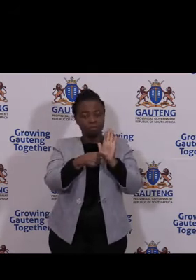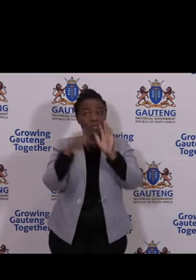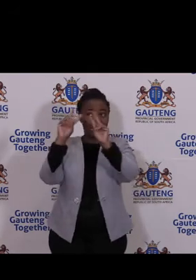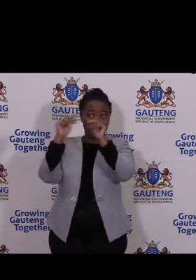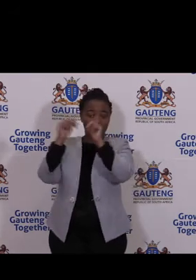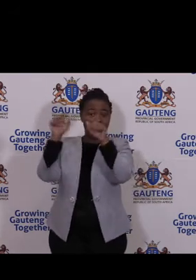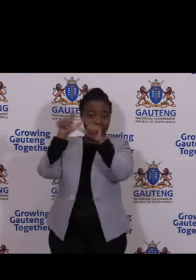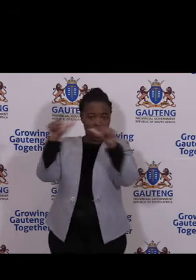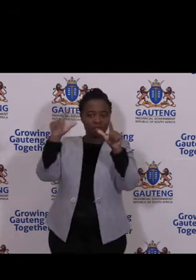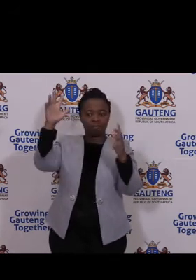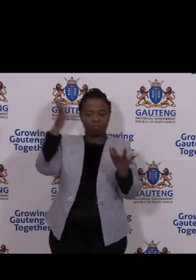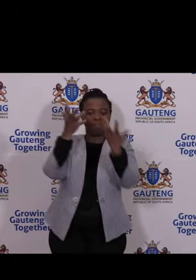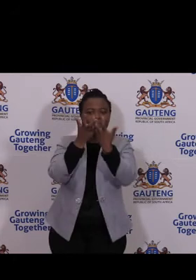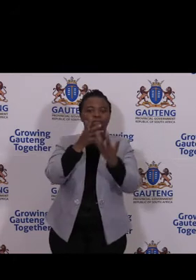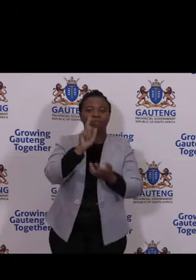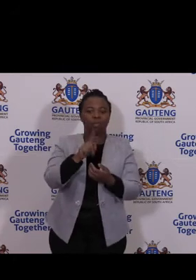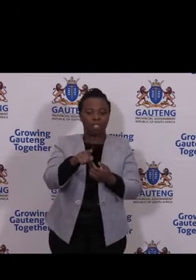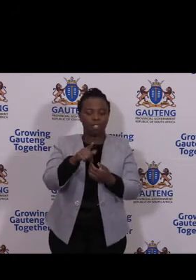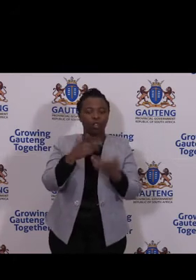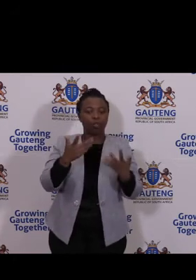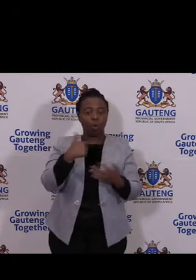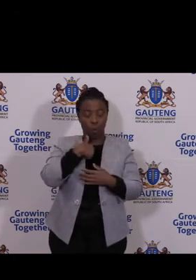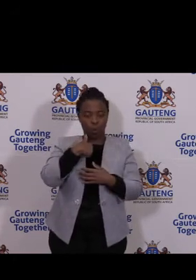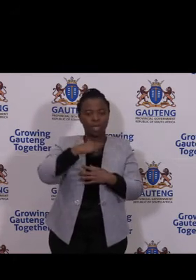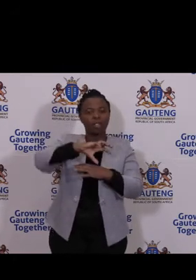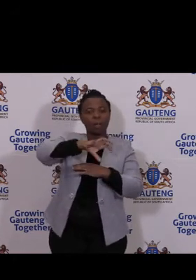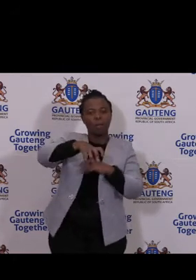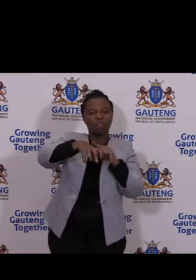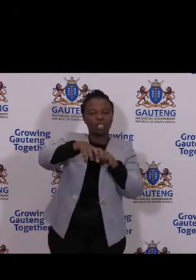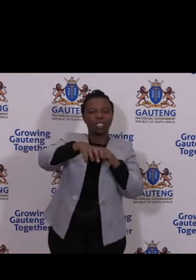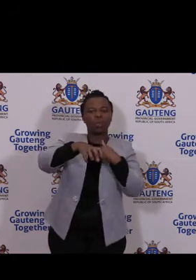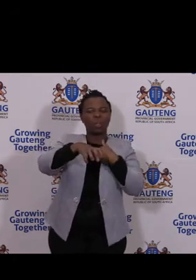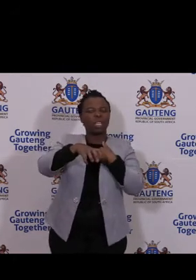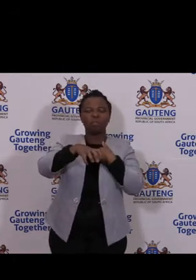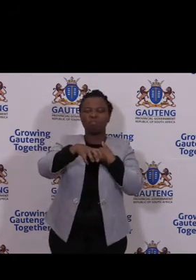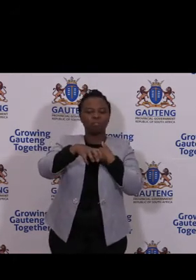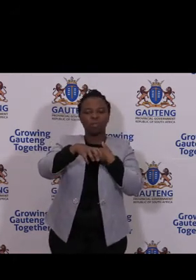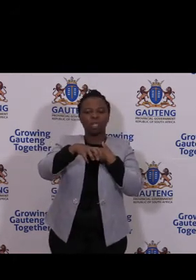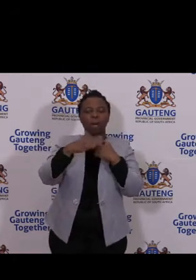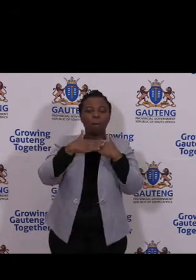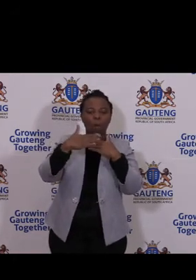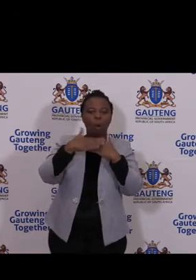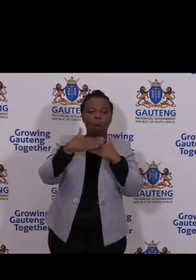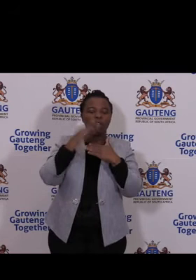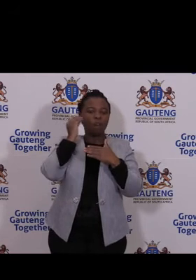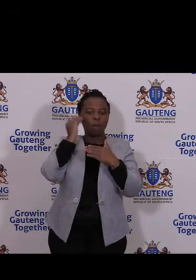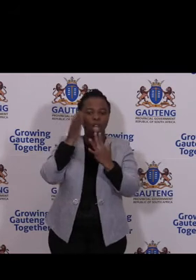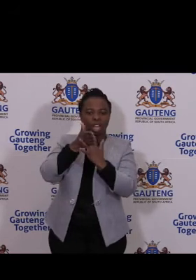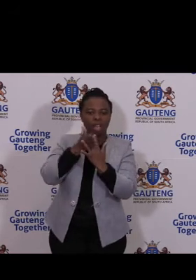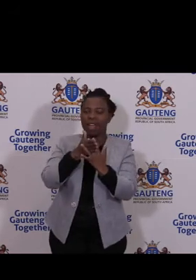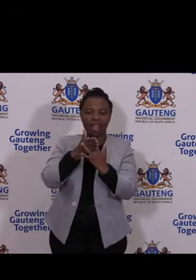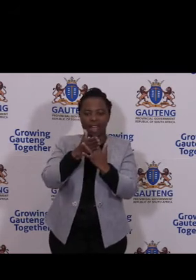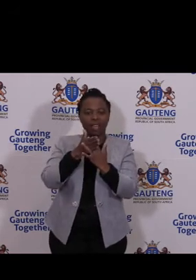level. And as a province, we don't really interfere that much in terms of the data. We just put our